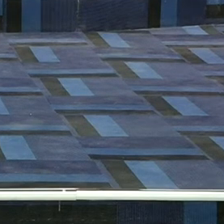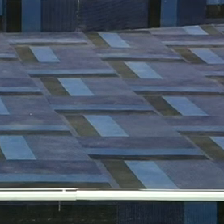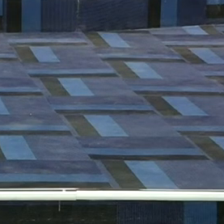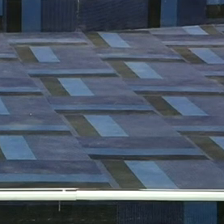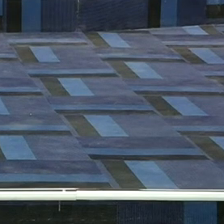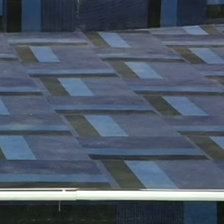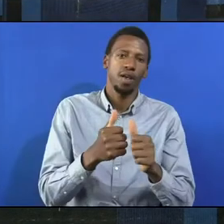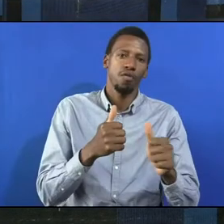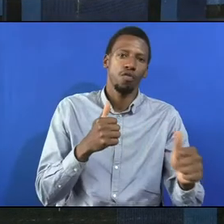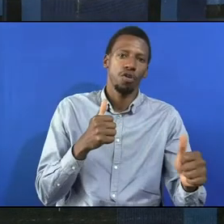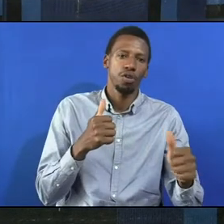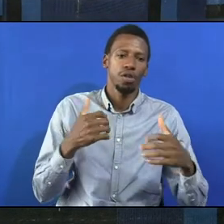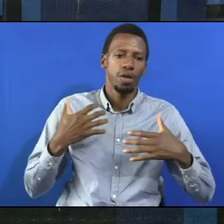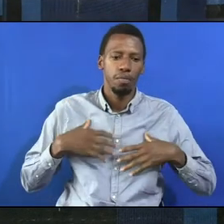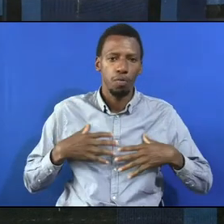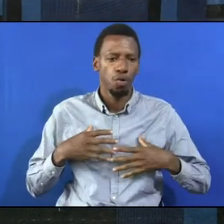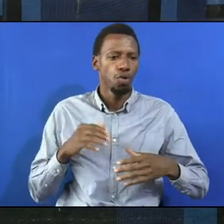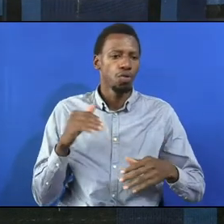ease avoid peer